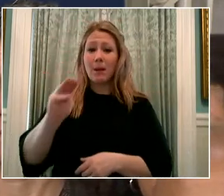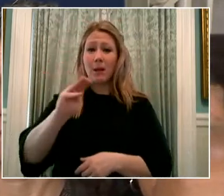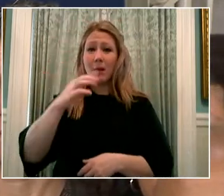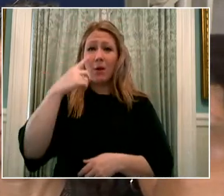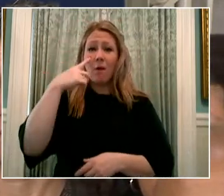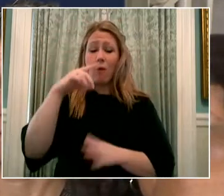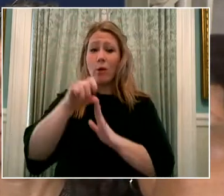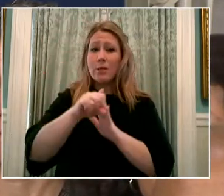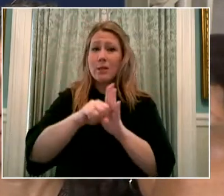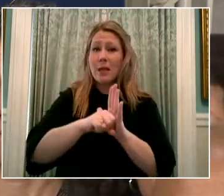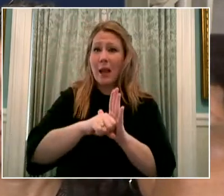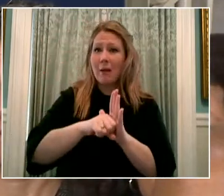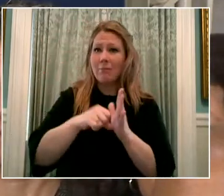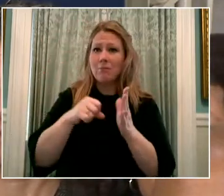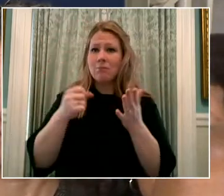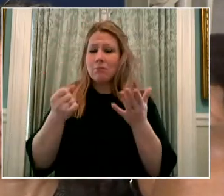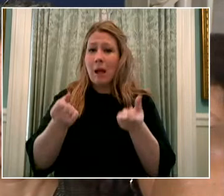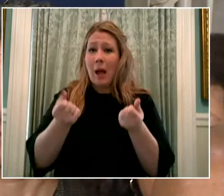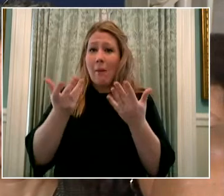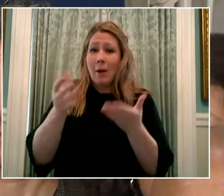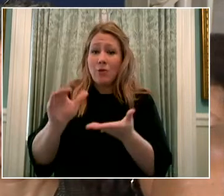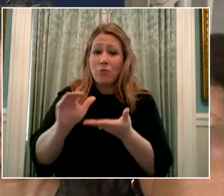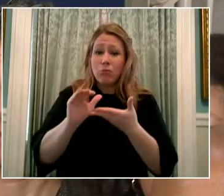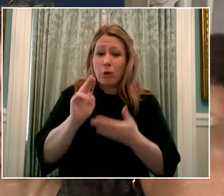up with $3 billion.